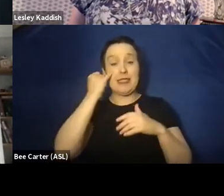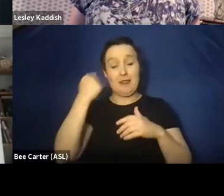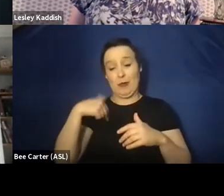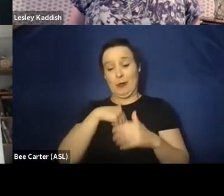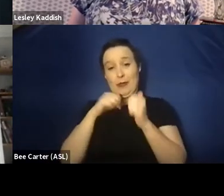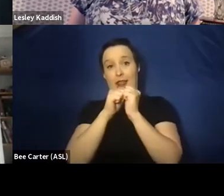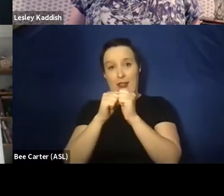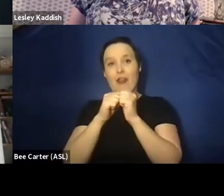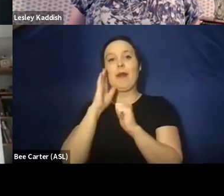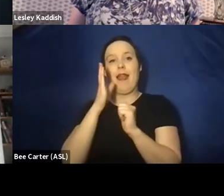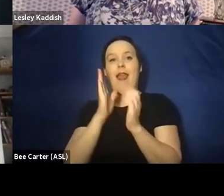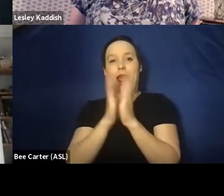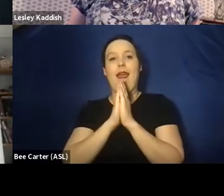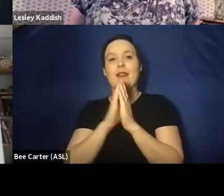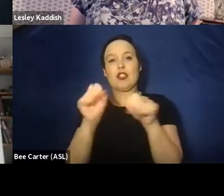off.